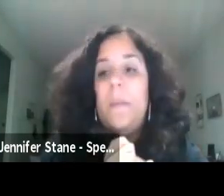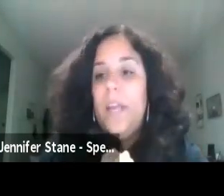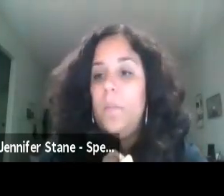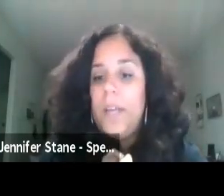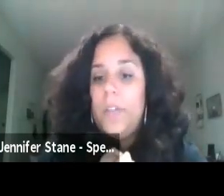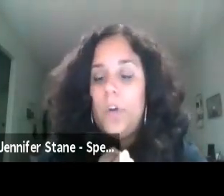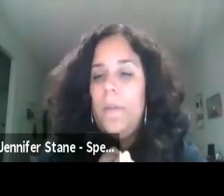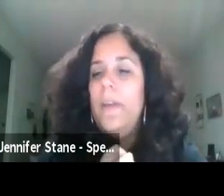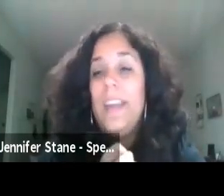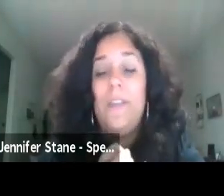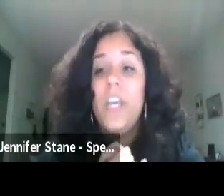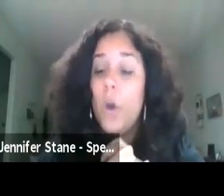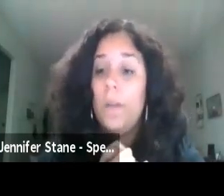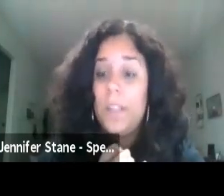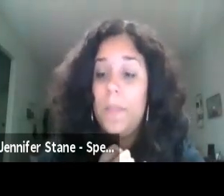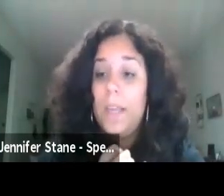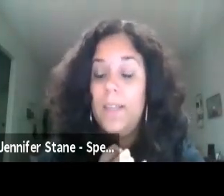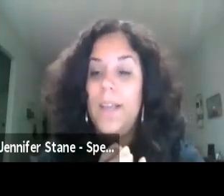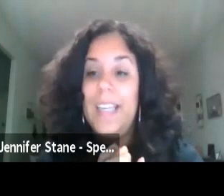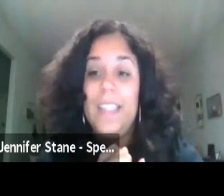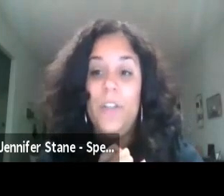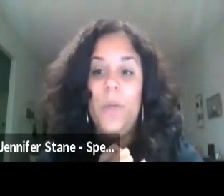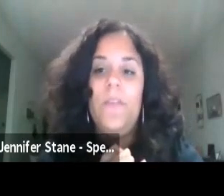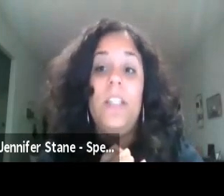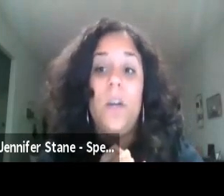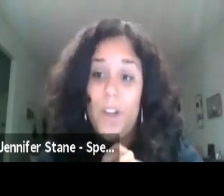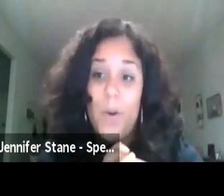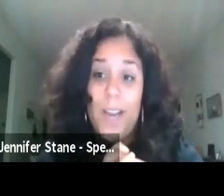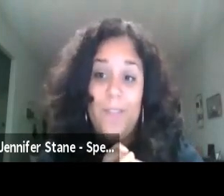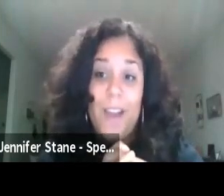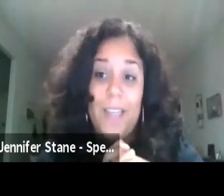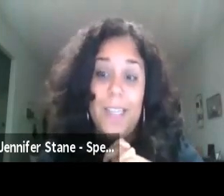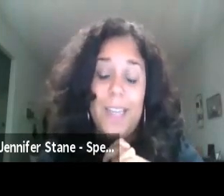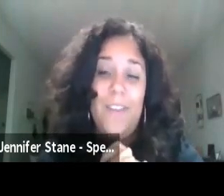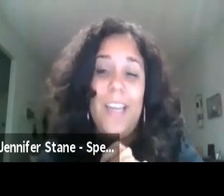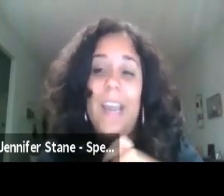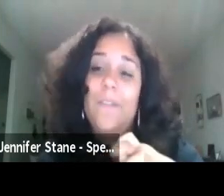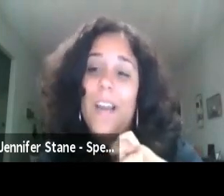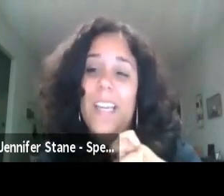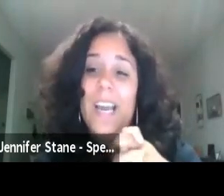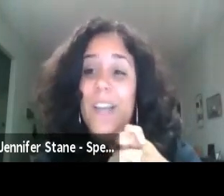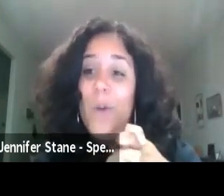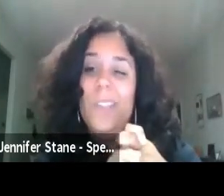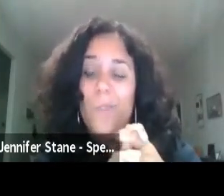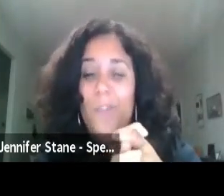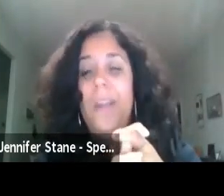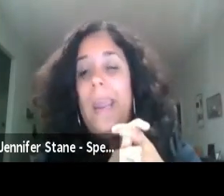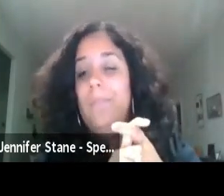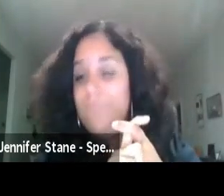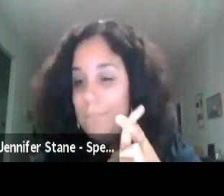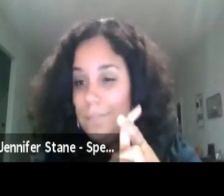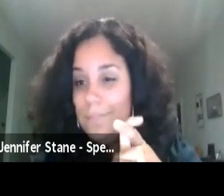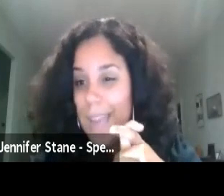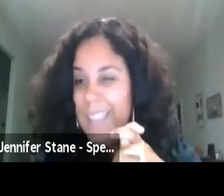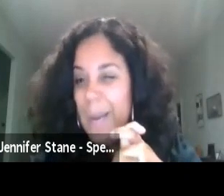always happy to help brainstorm. If I know of something, I can tell you. If I don't know, I can find it. And if I can't find it, I know someone who